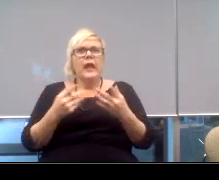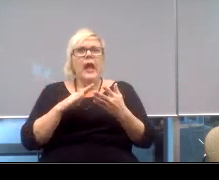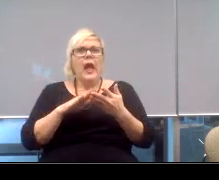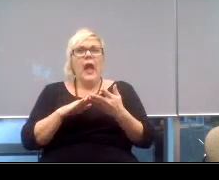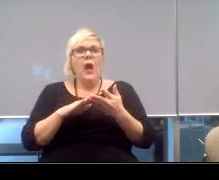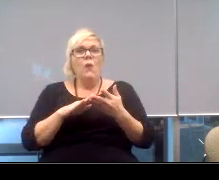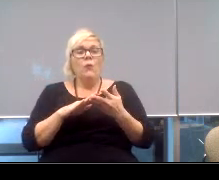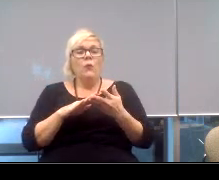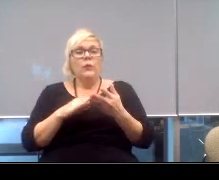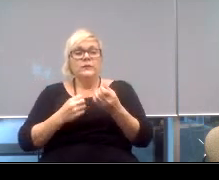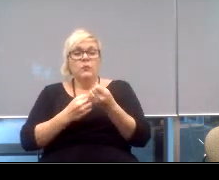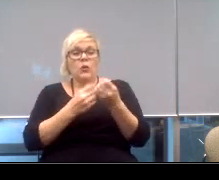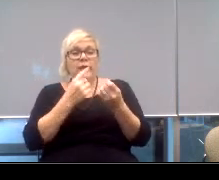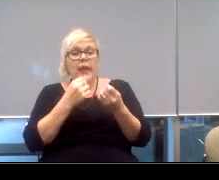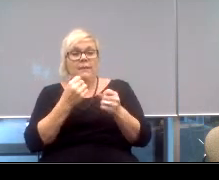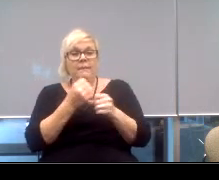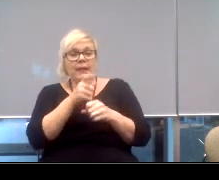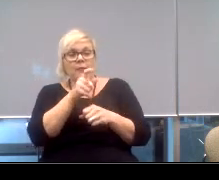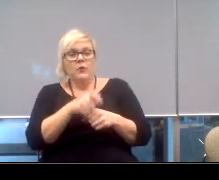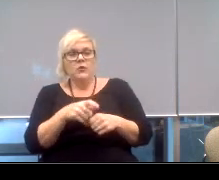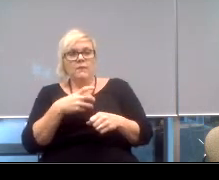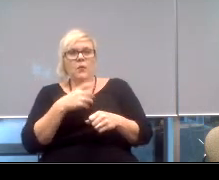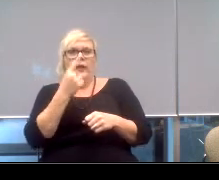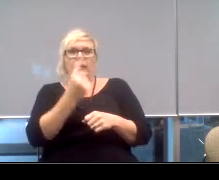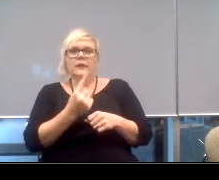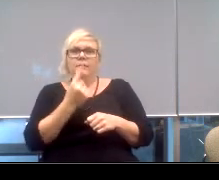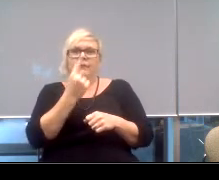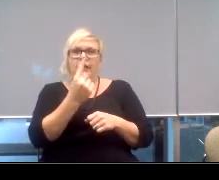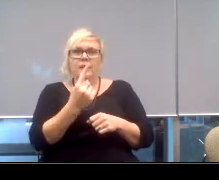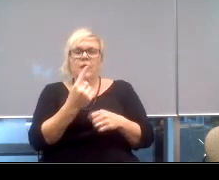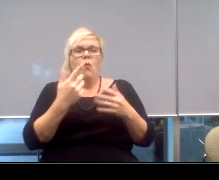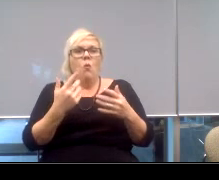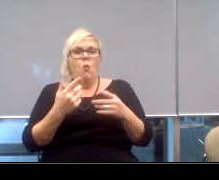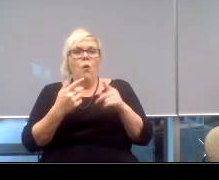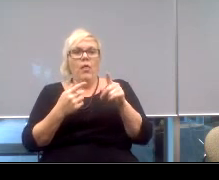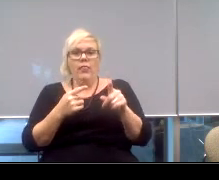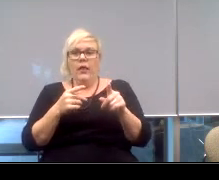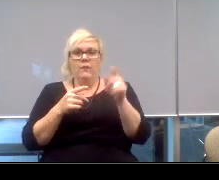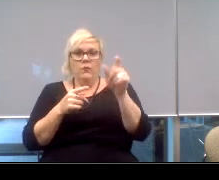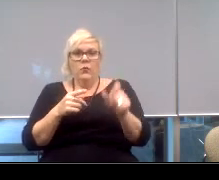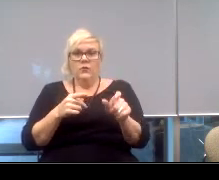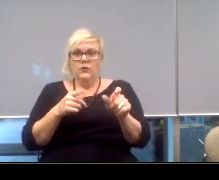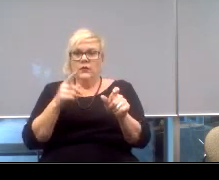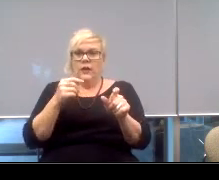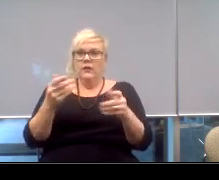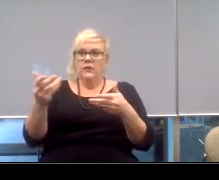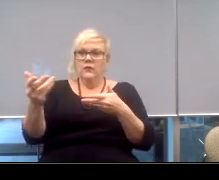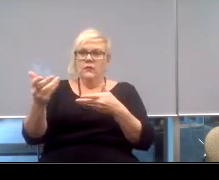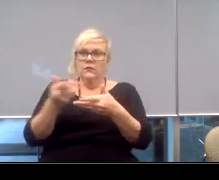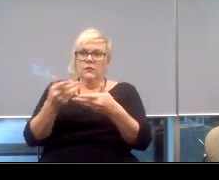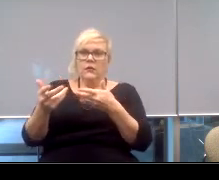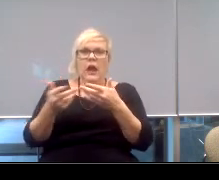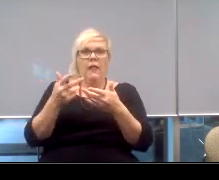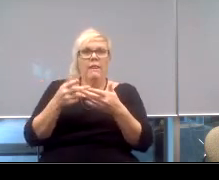on personal care and support or make those human interactions more effective or of higher value to the